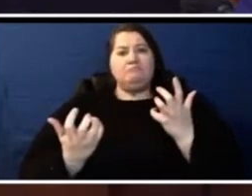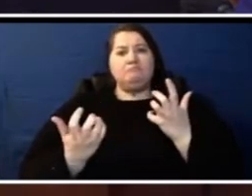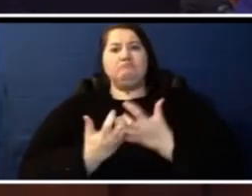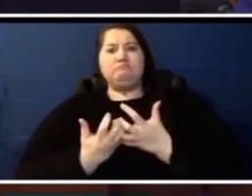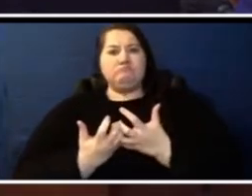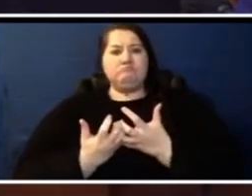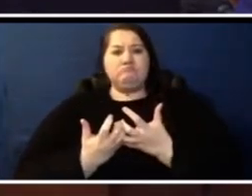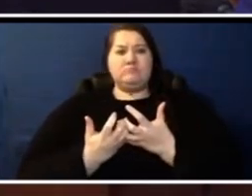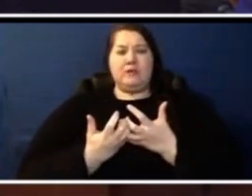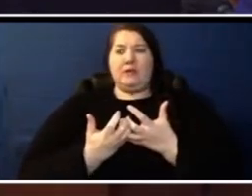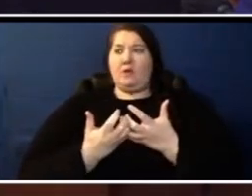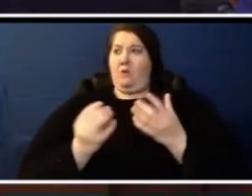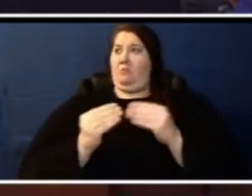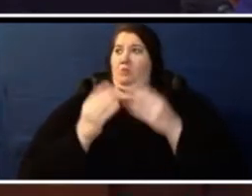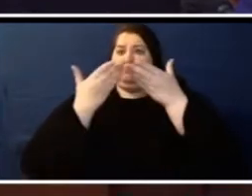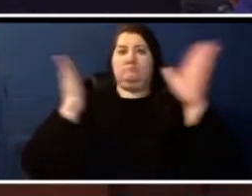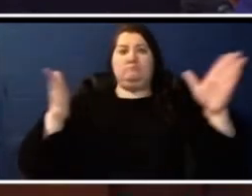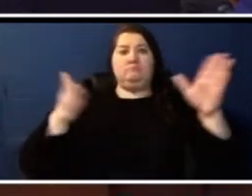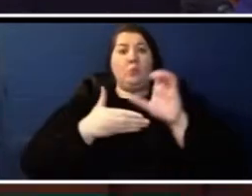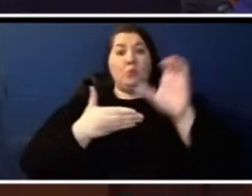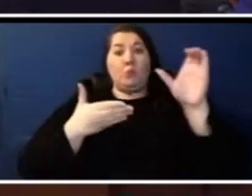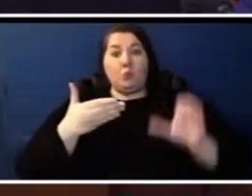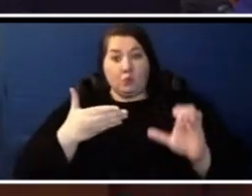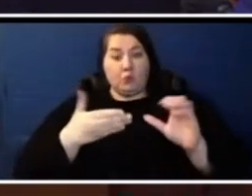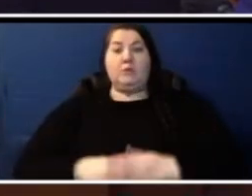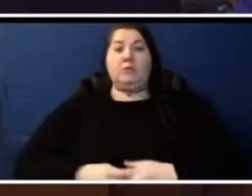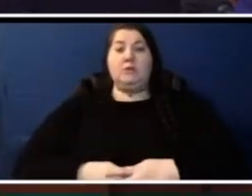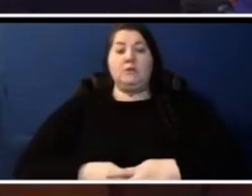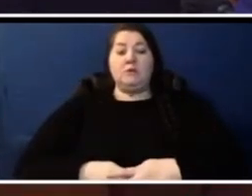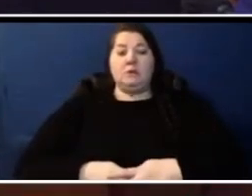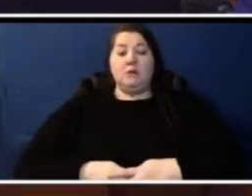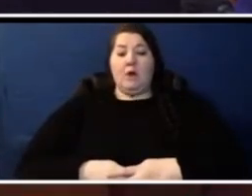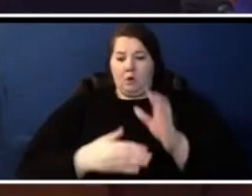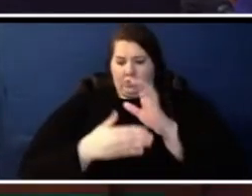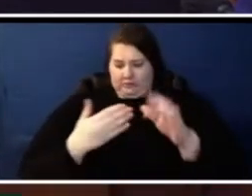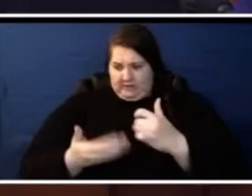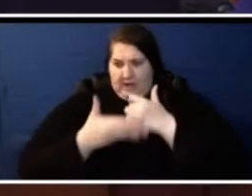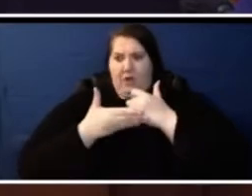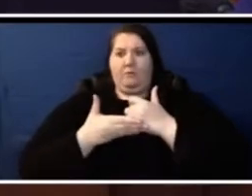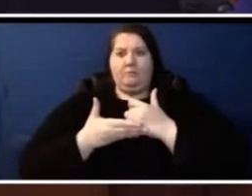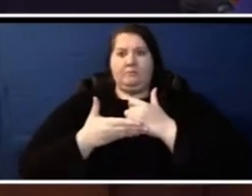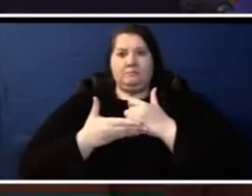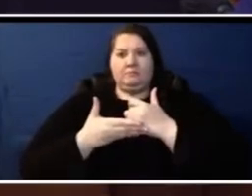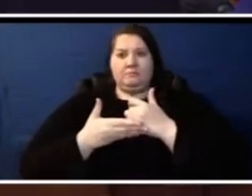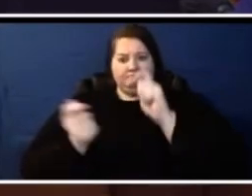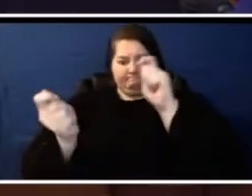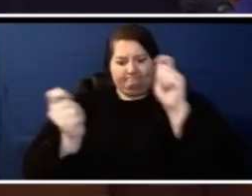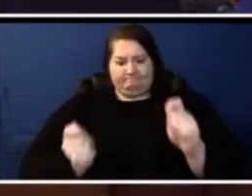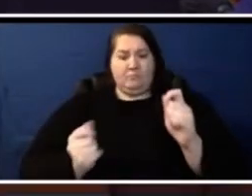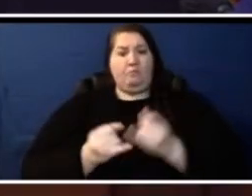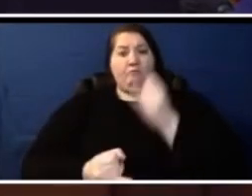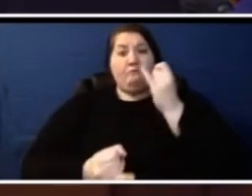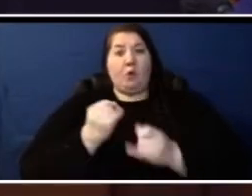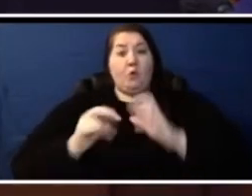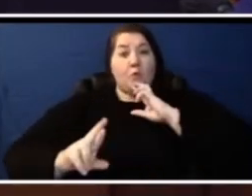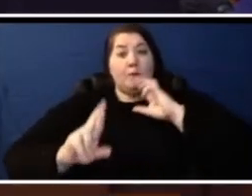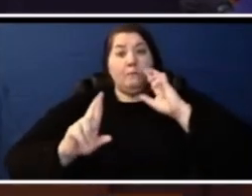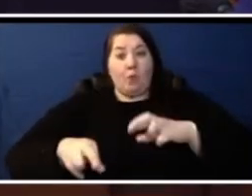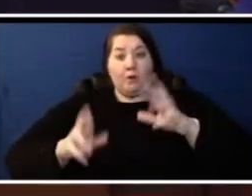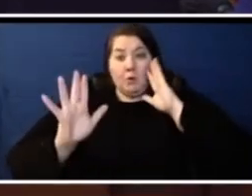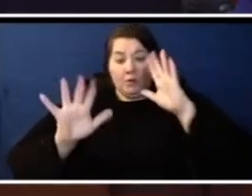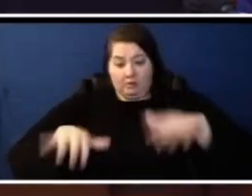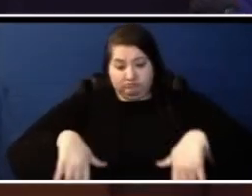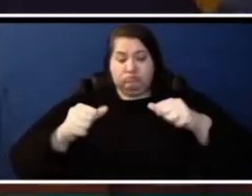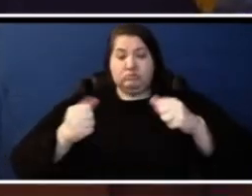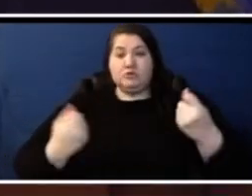broader conclusions. Those conclusions have helped shape the committee's final report, which we'll adopt today pursuant